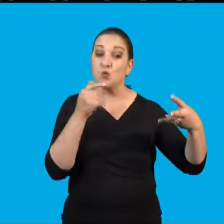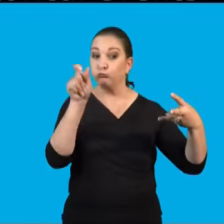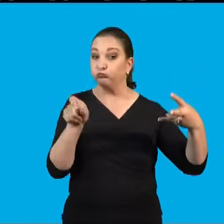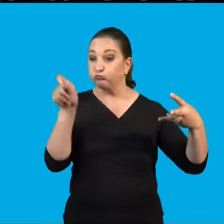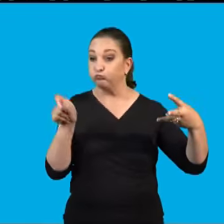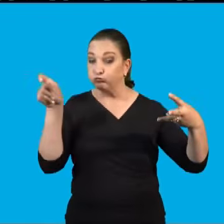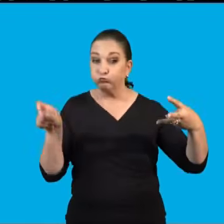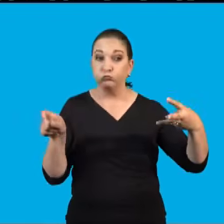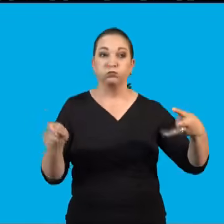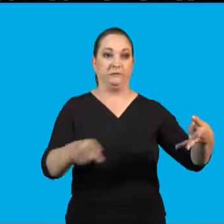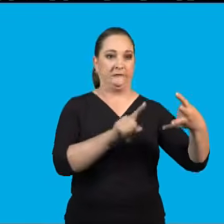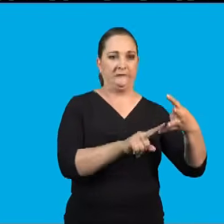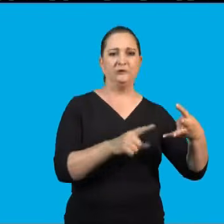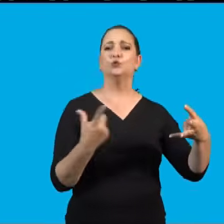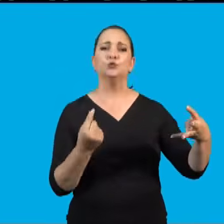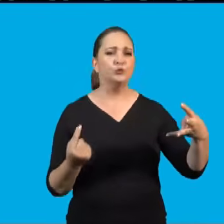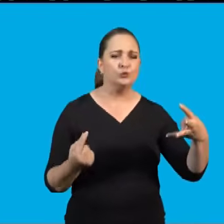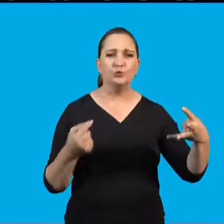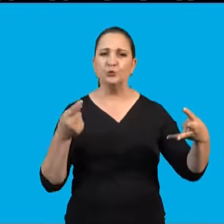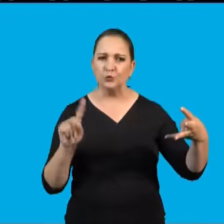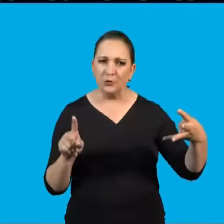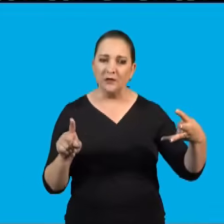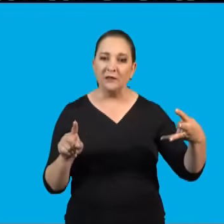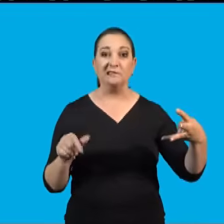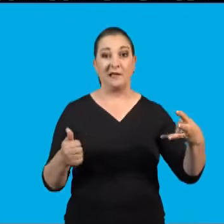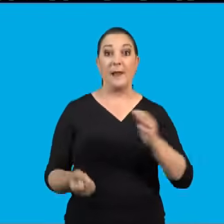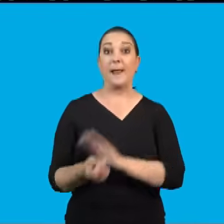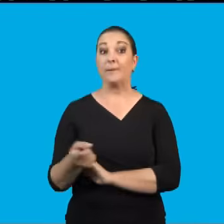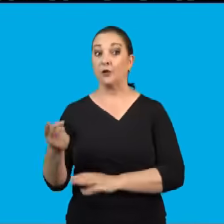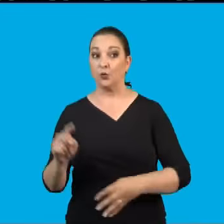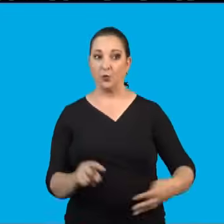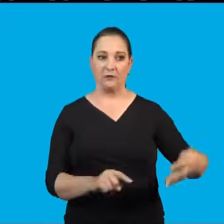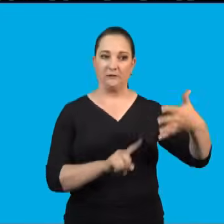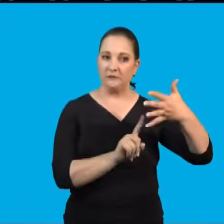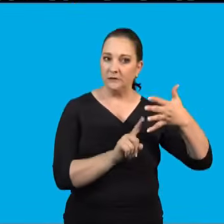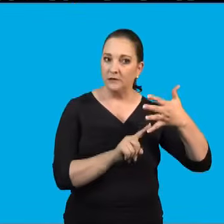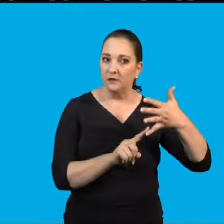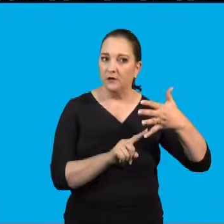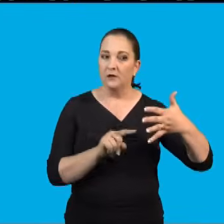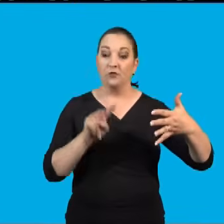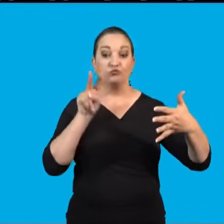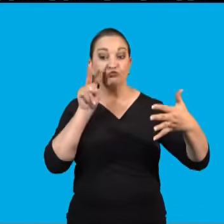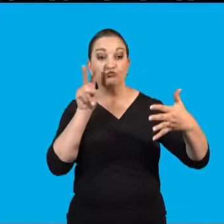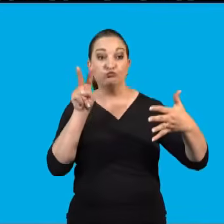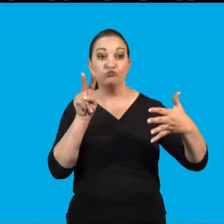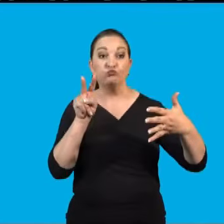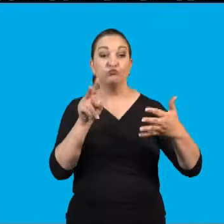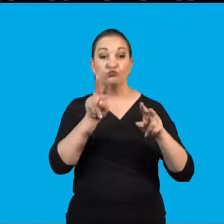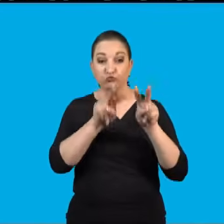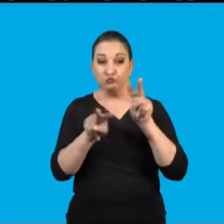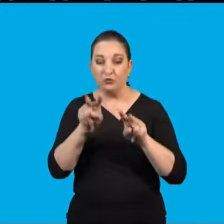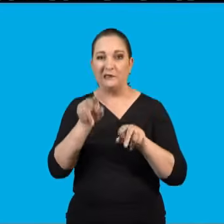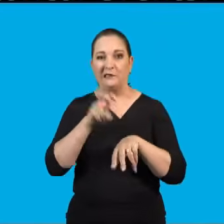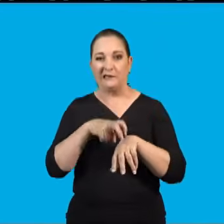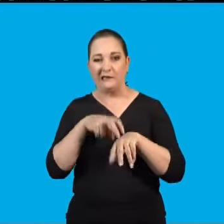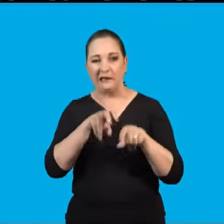actions, look for reactions or consequences, and then if you're given a visual source, you have to